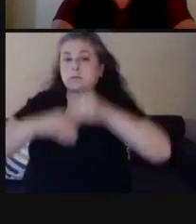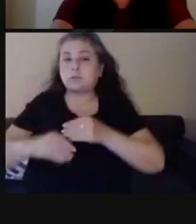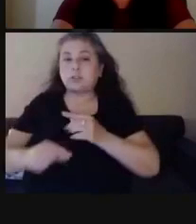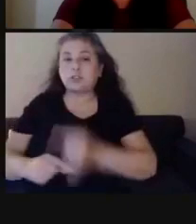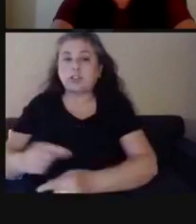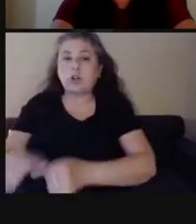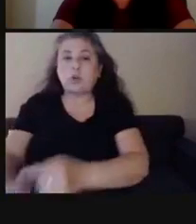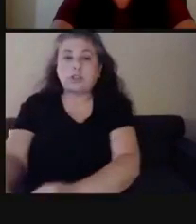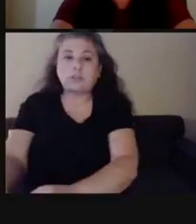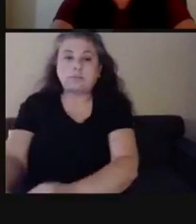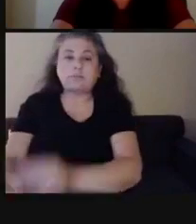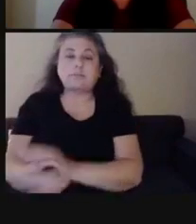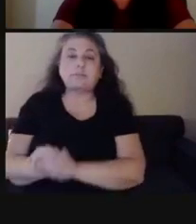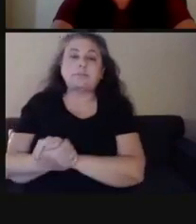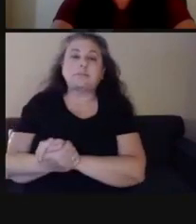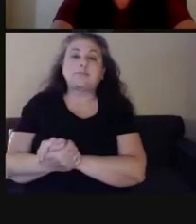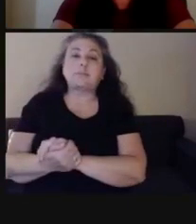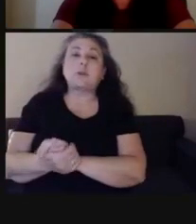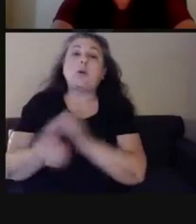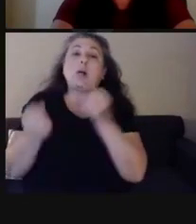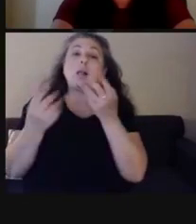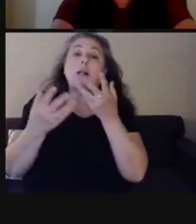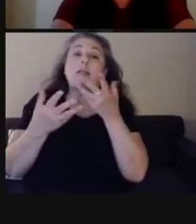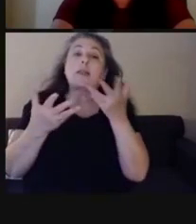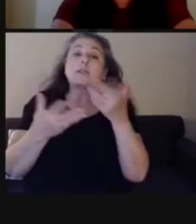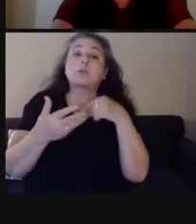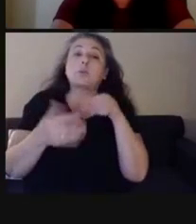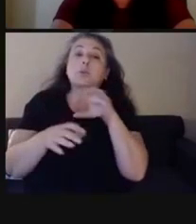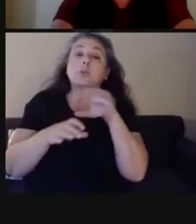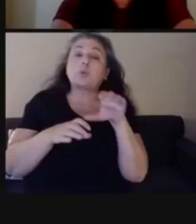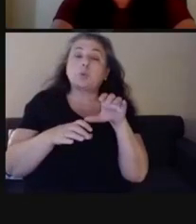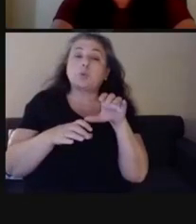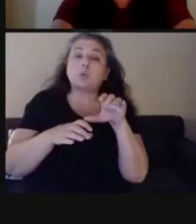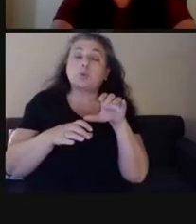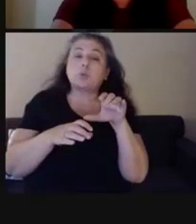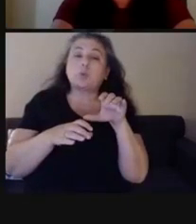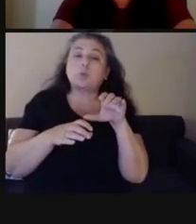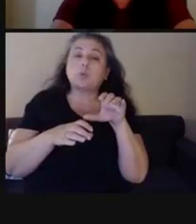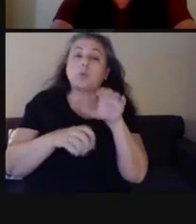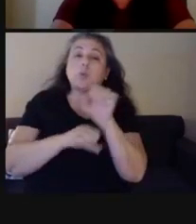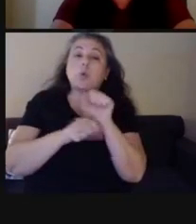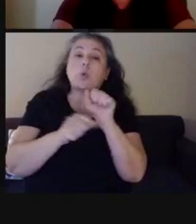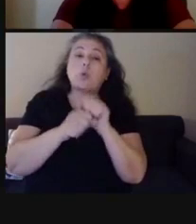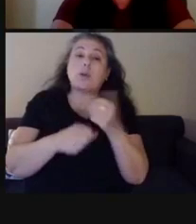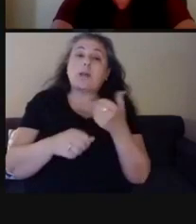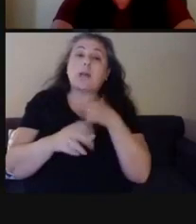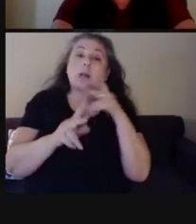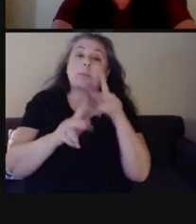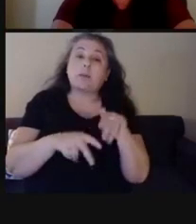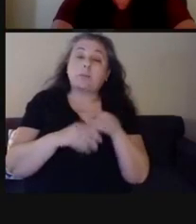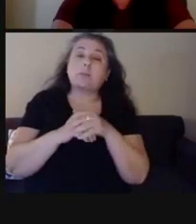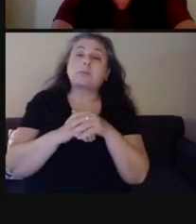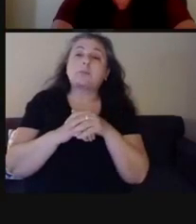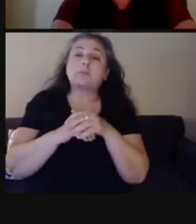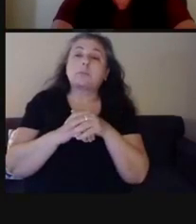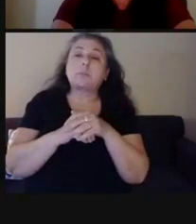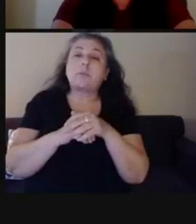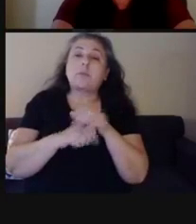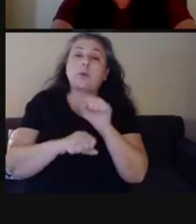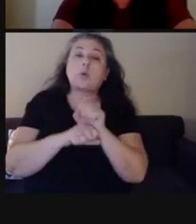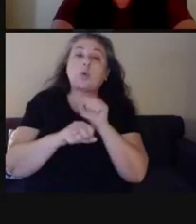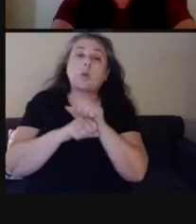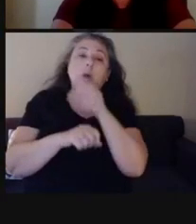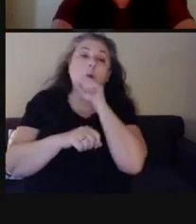And so with a lot of the things that we do, we work with young folks, we work with our